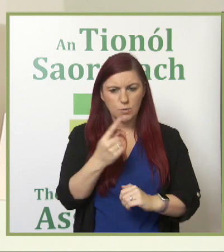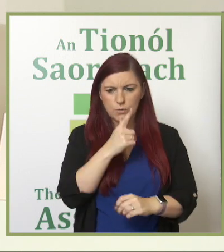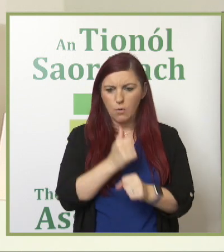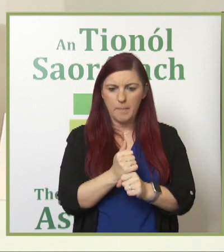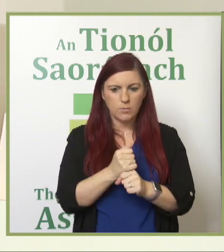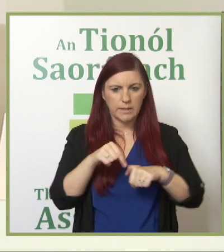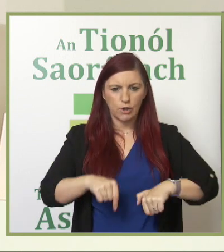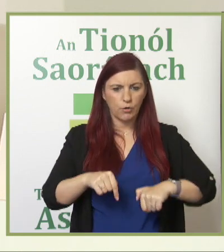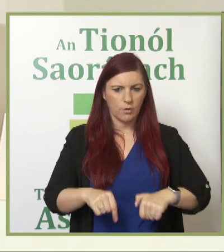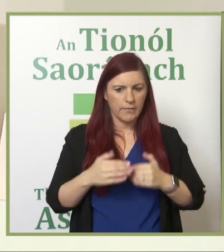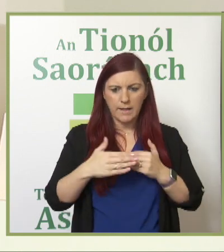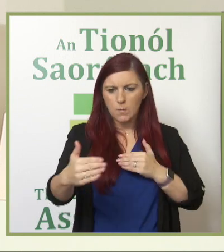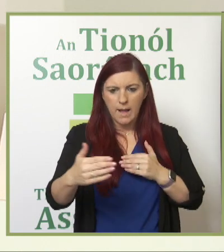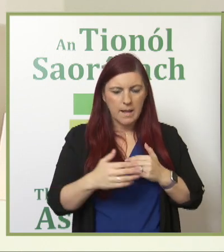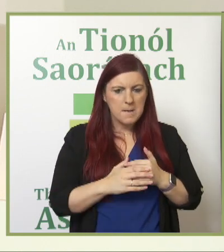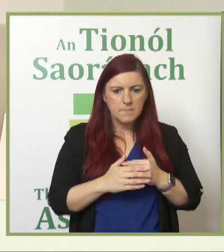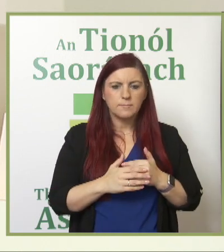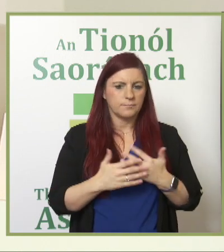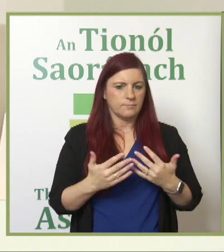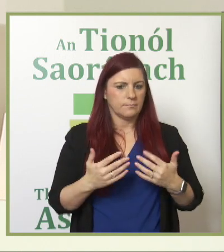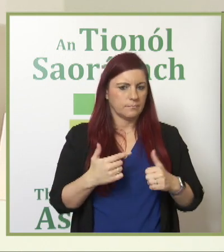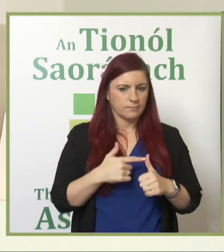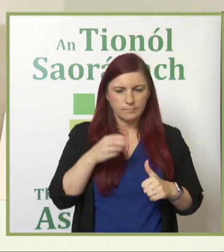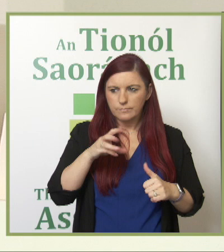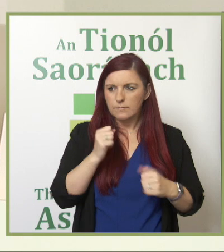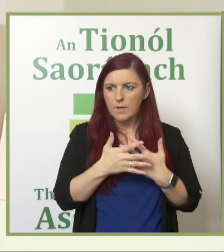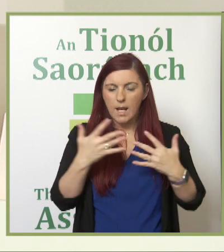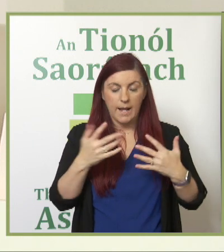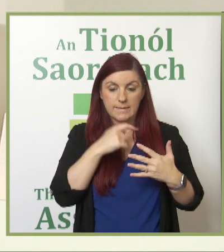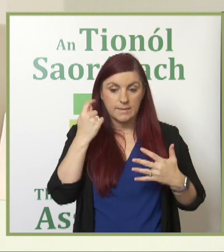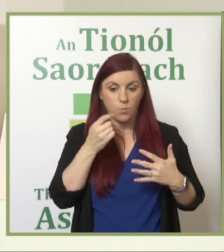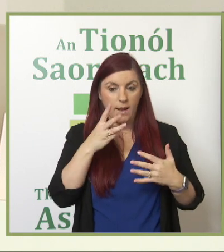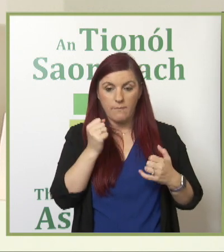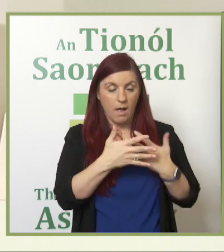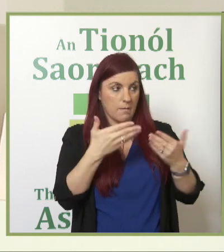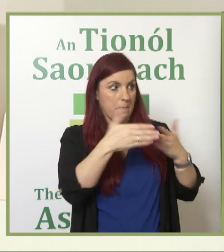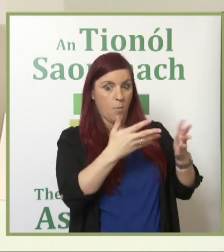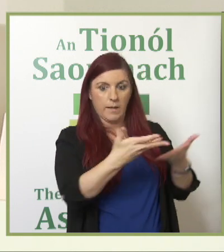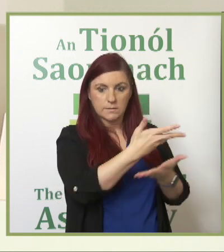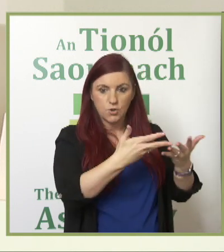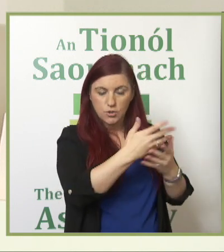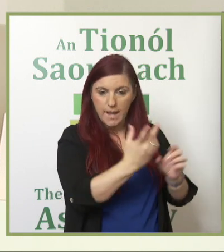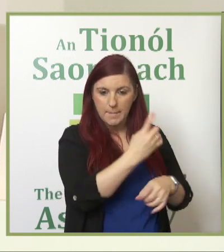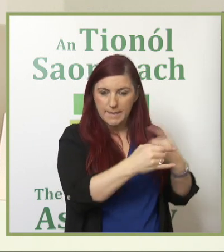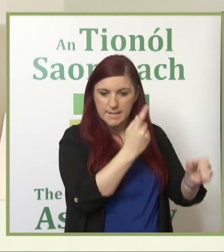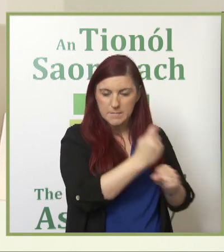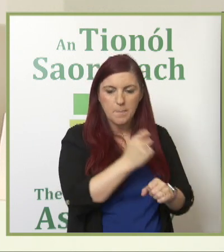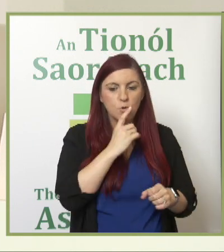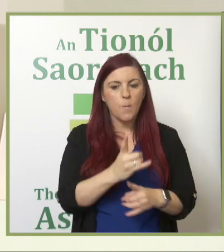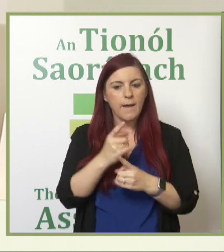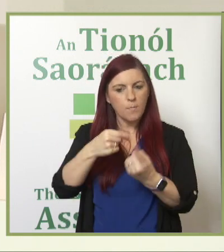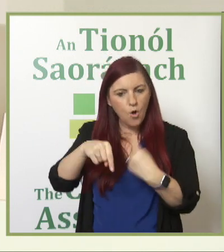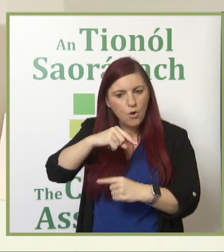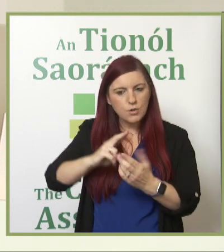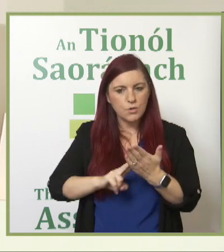over the next while. And as I said, firstly, there will be lots of public debate on that. But to help us use our time effectively, because what